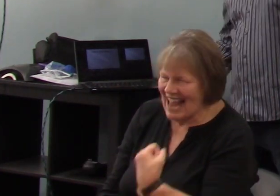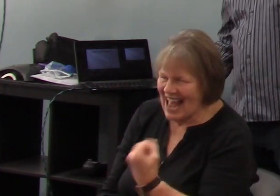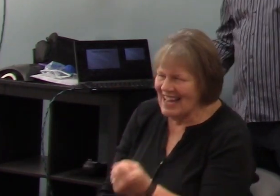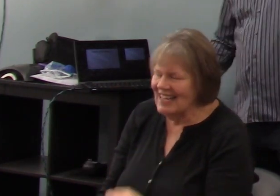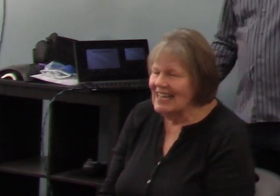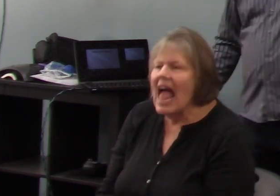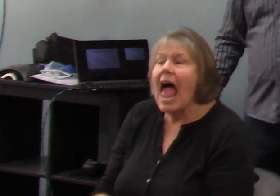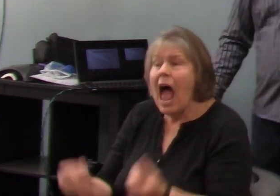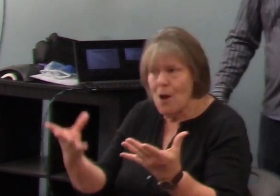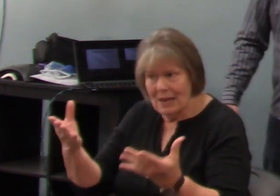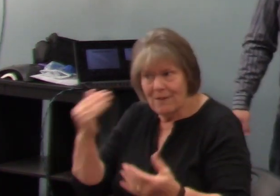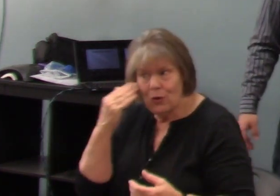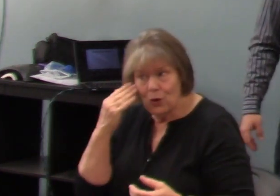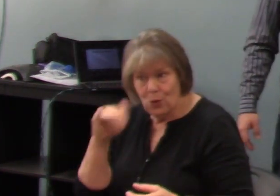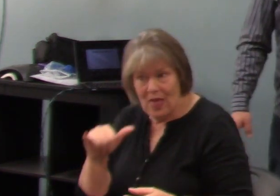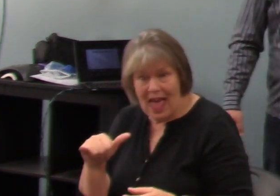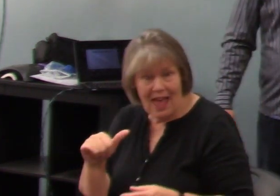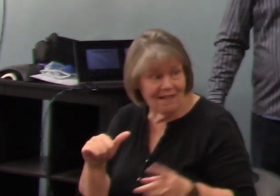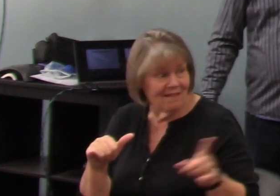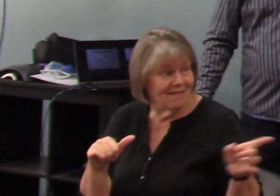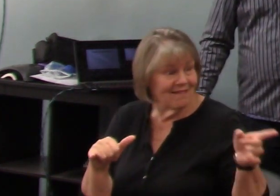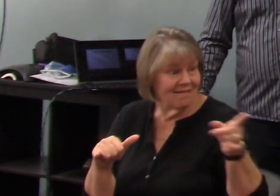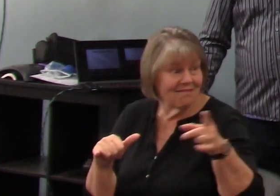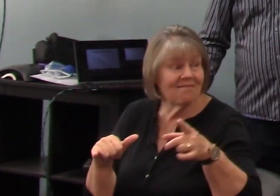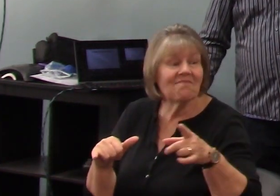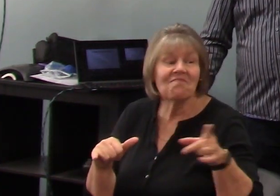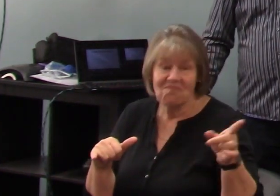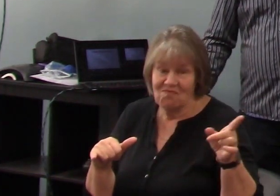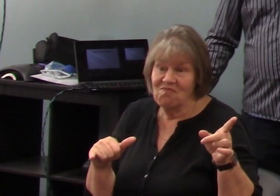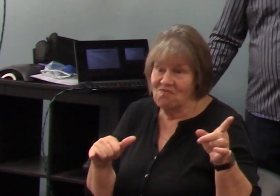How many got that, by the way? Anybody guesses 1,000 times bigger?